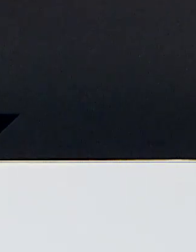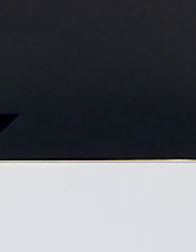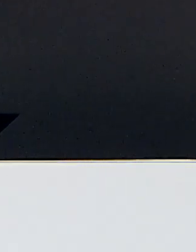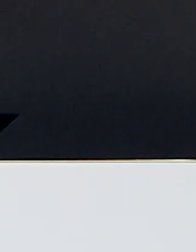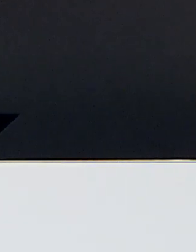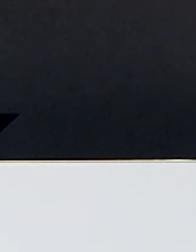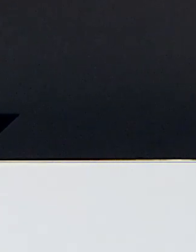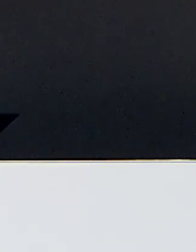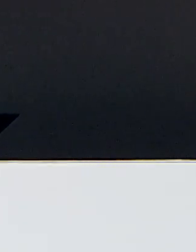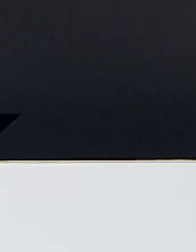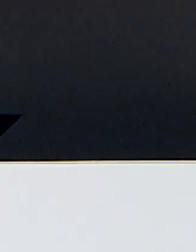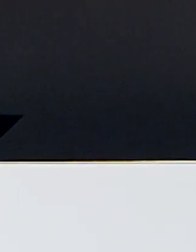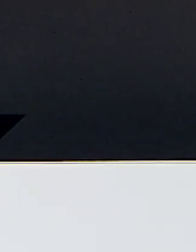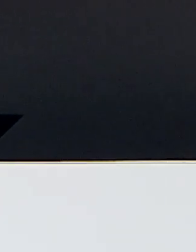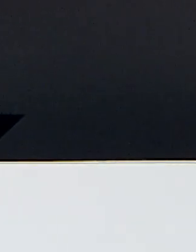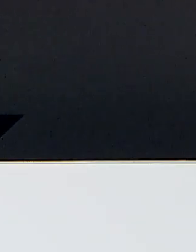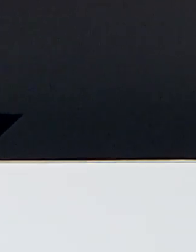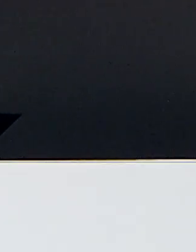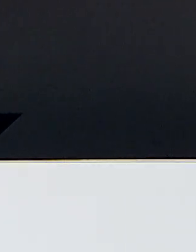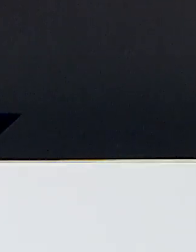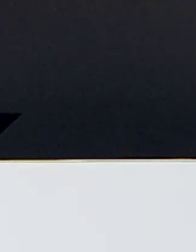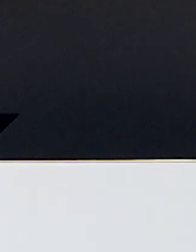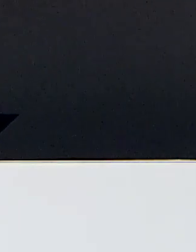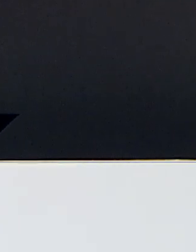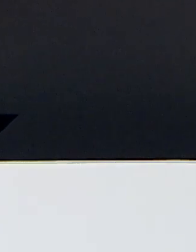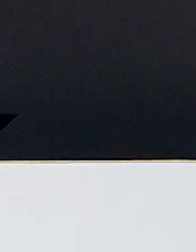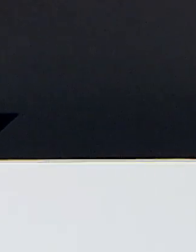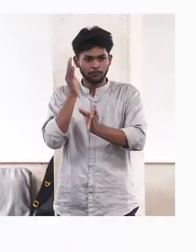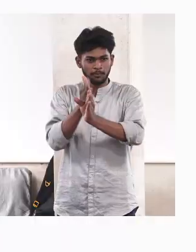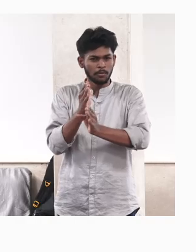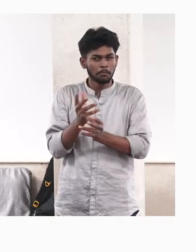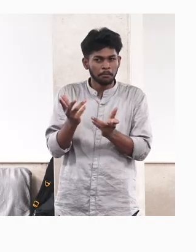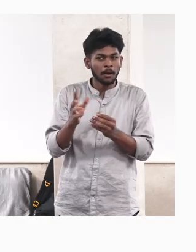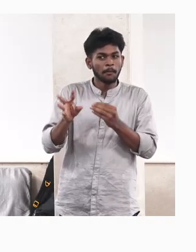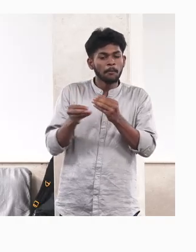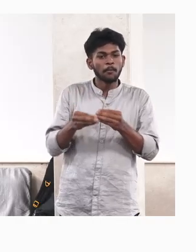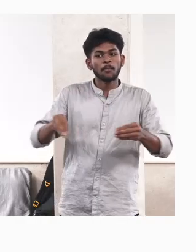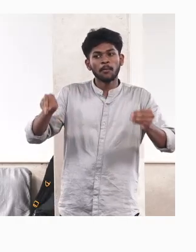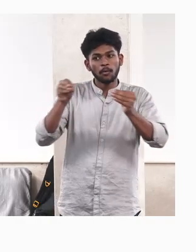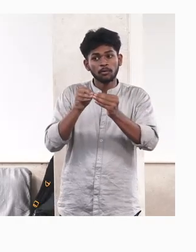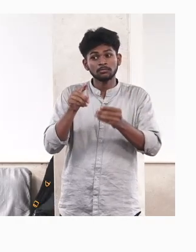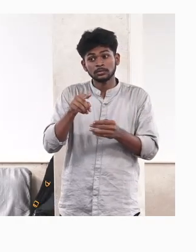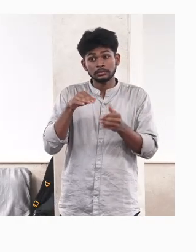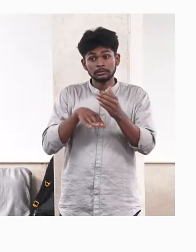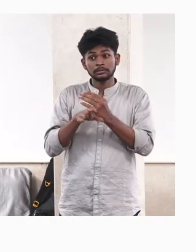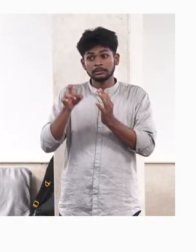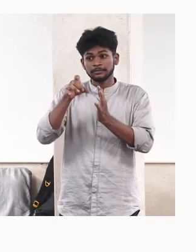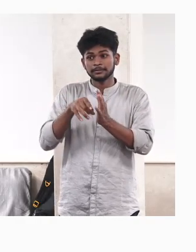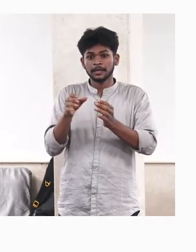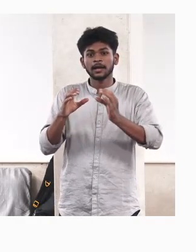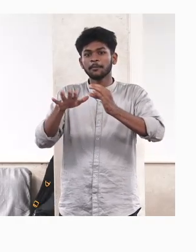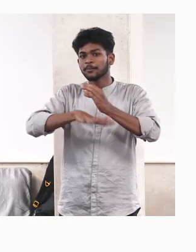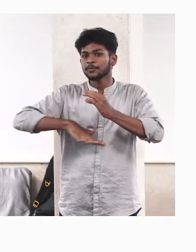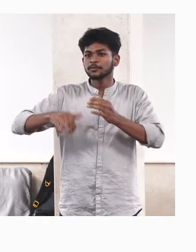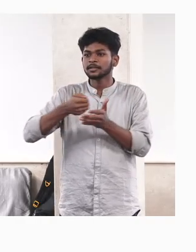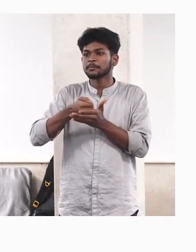is not just a psychotherapeutic approach. It's a system, it's an integrated